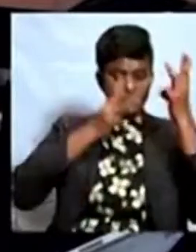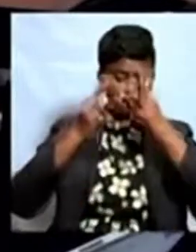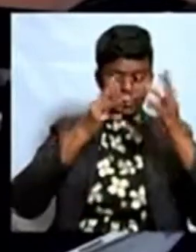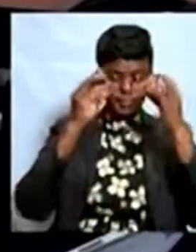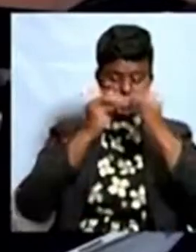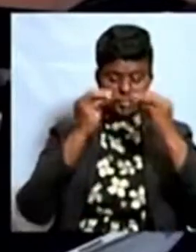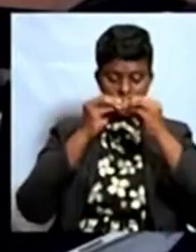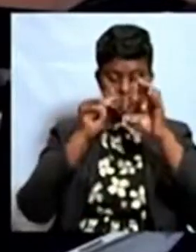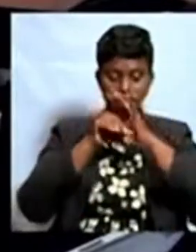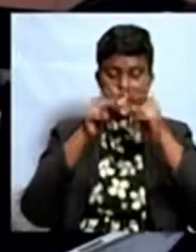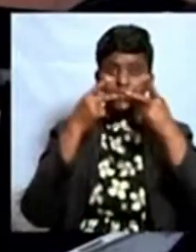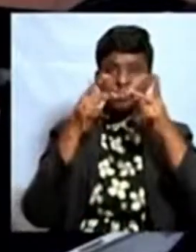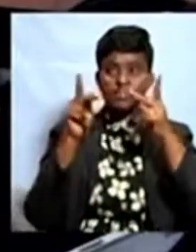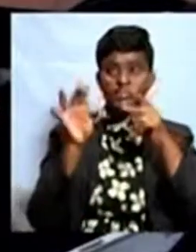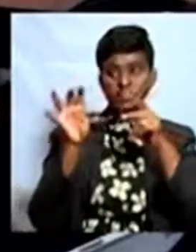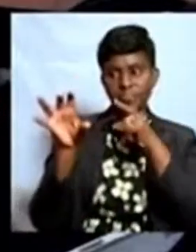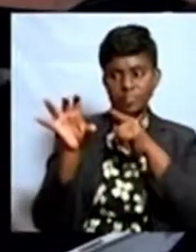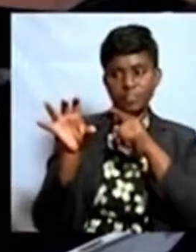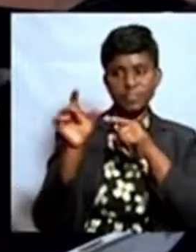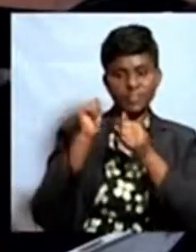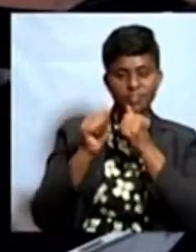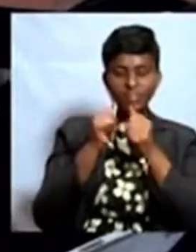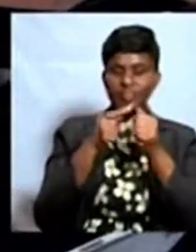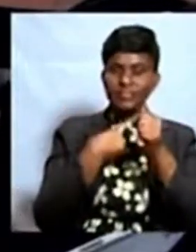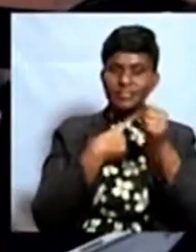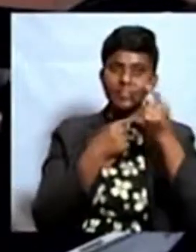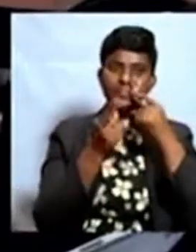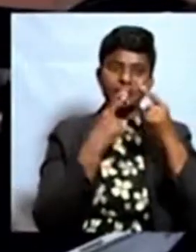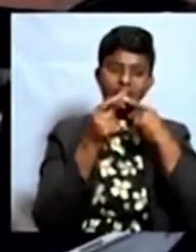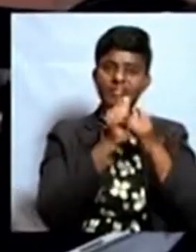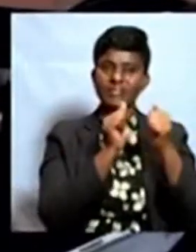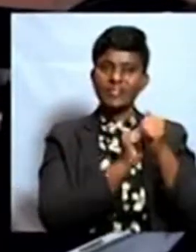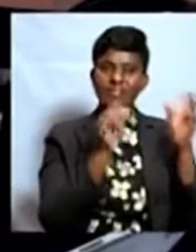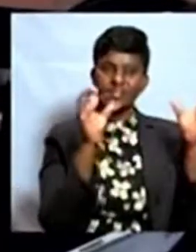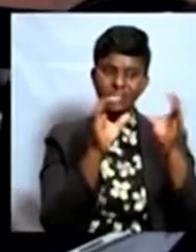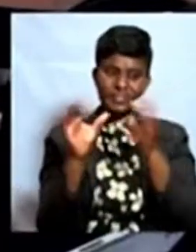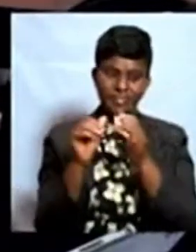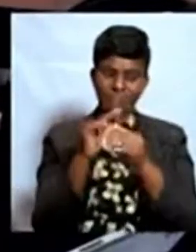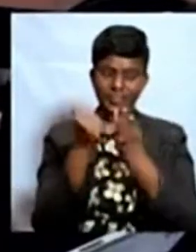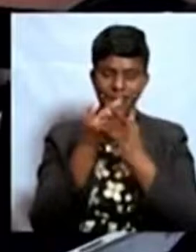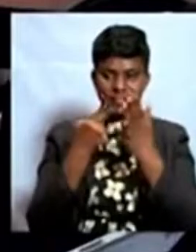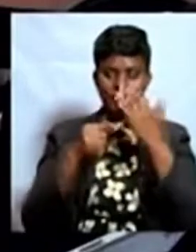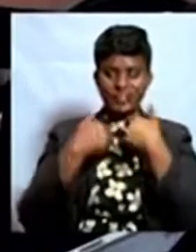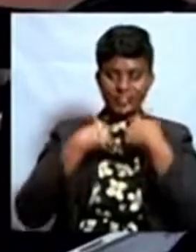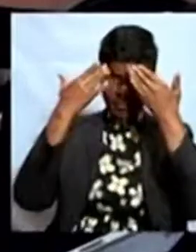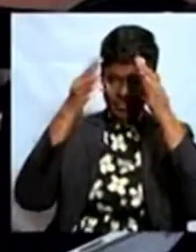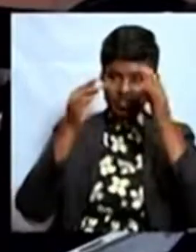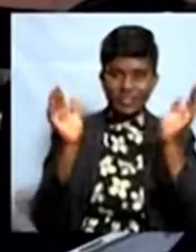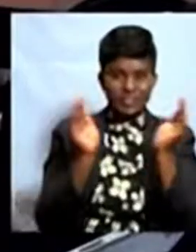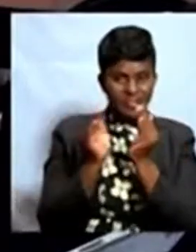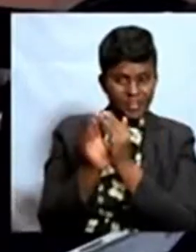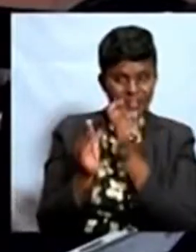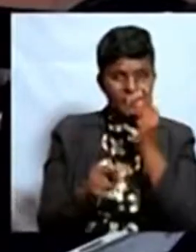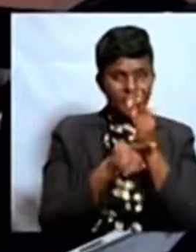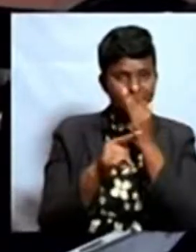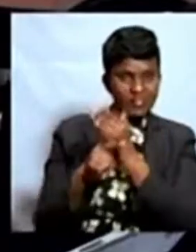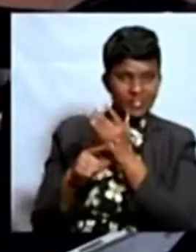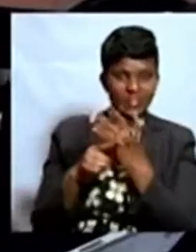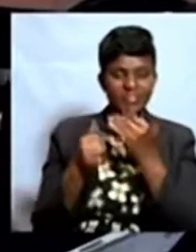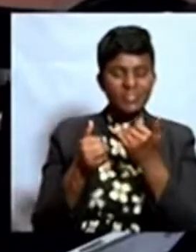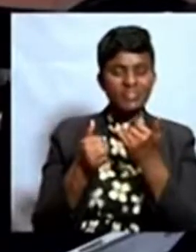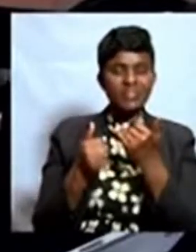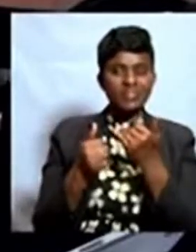the public sector players, because especially the councils. You are aware that in most of these small towns now,